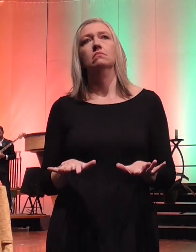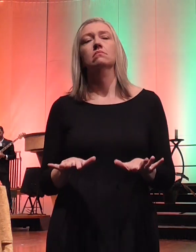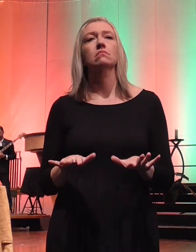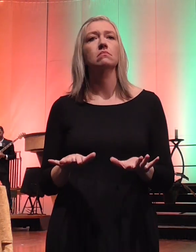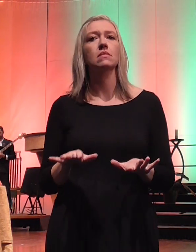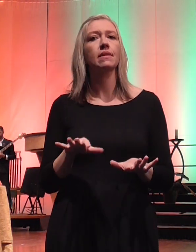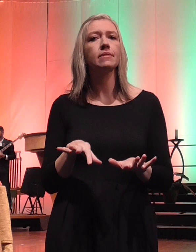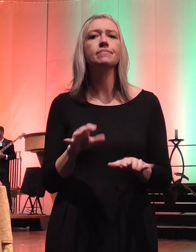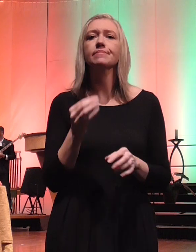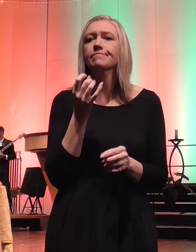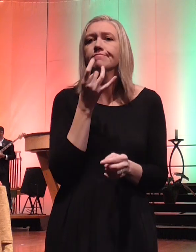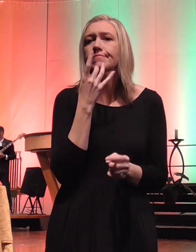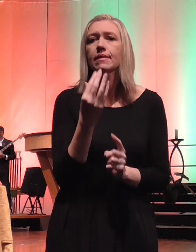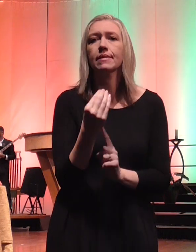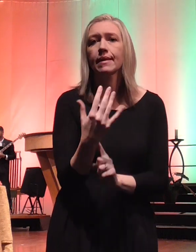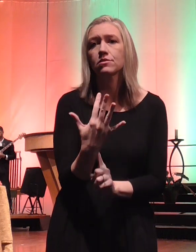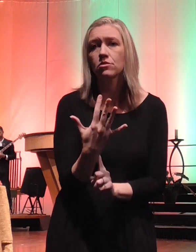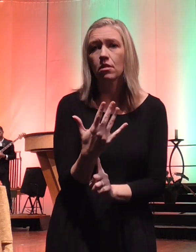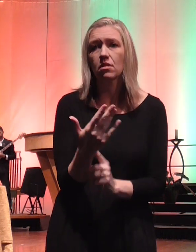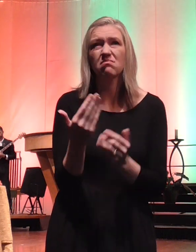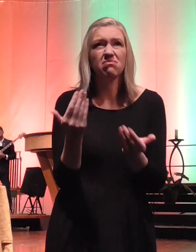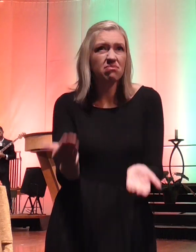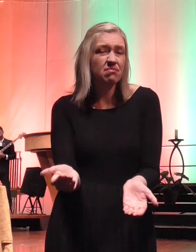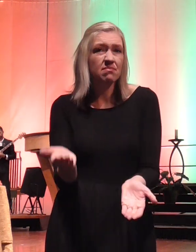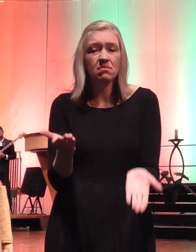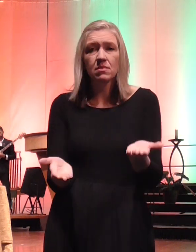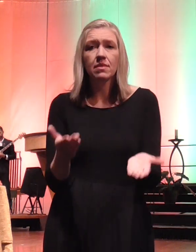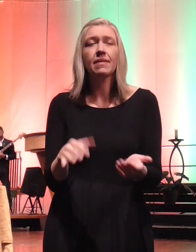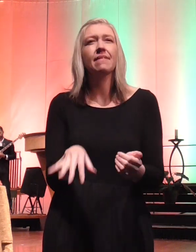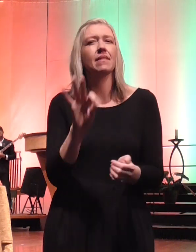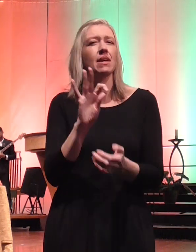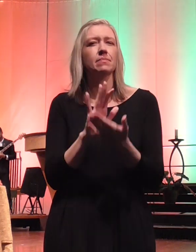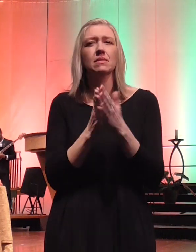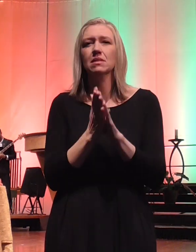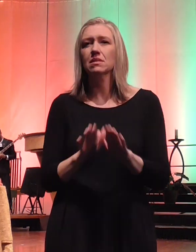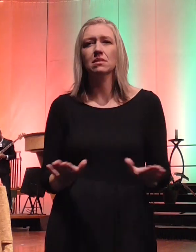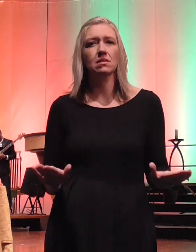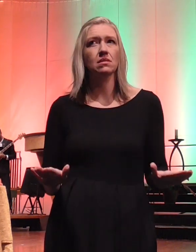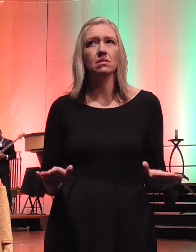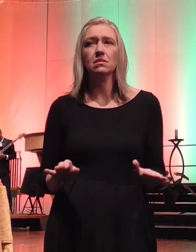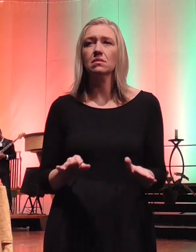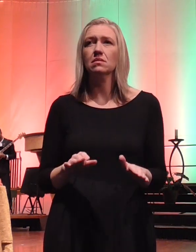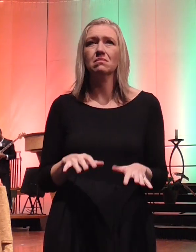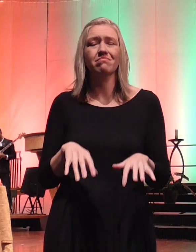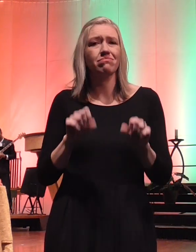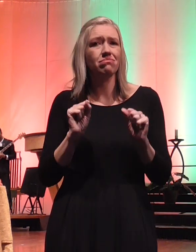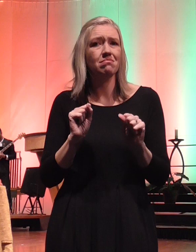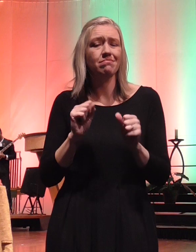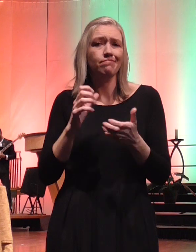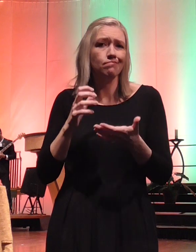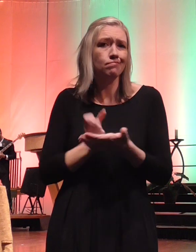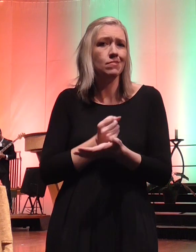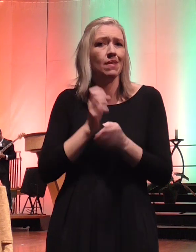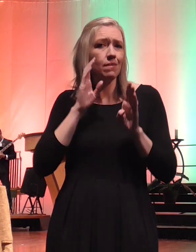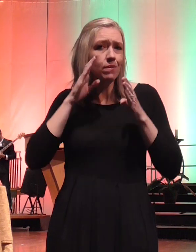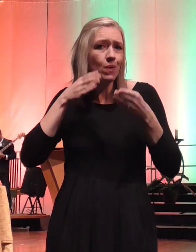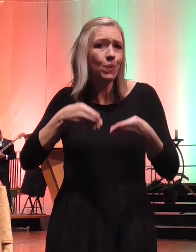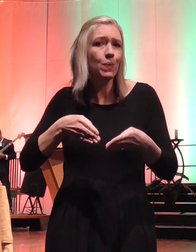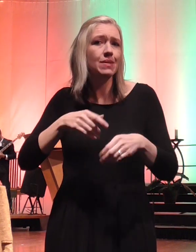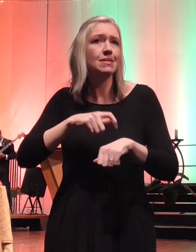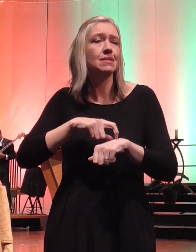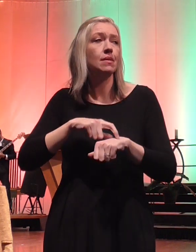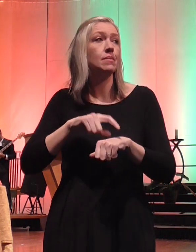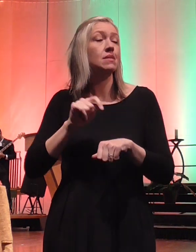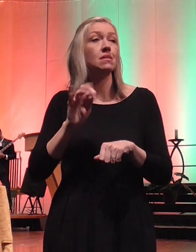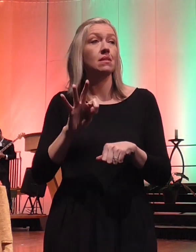that, light a candle, perhaps, and find some peace, find some focused time. Because if